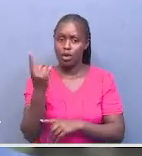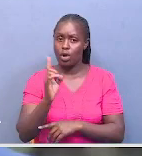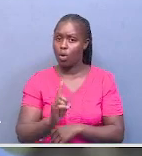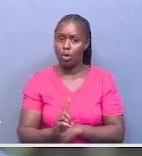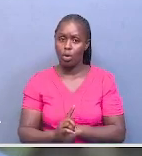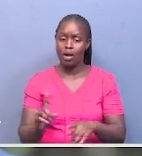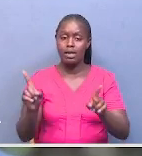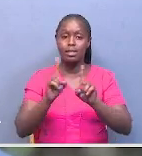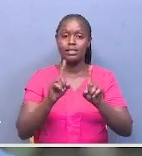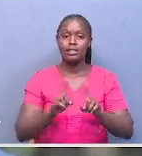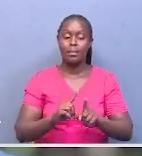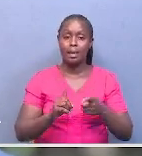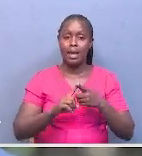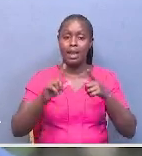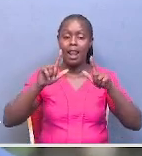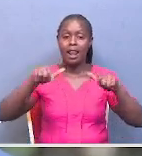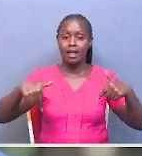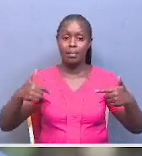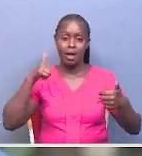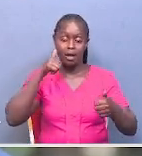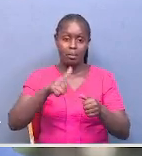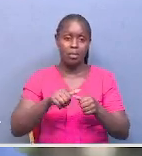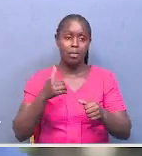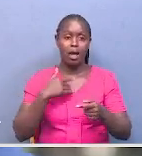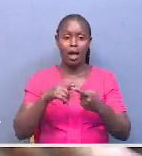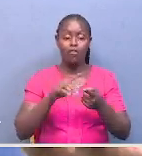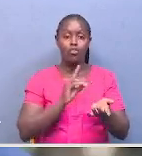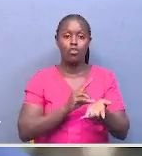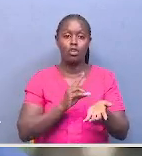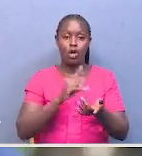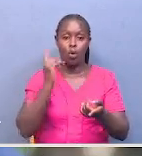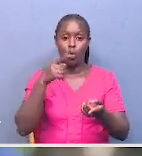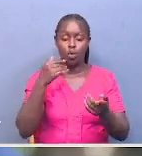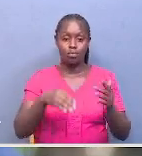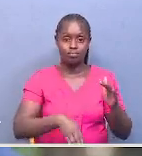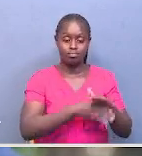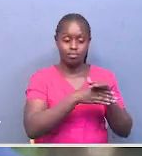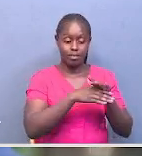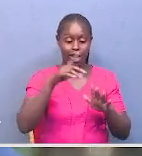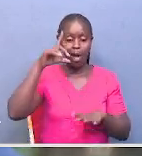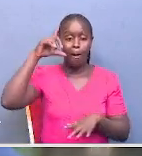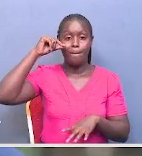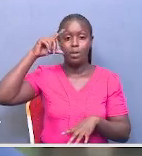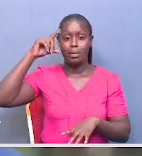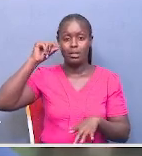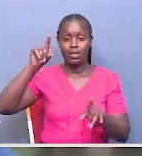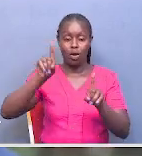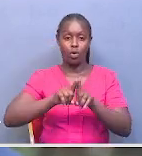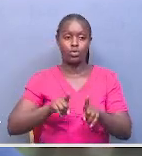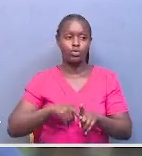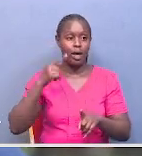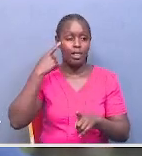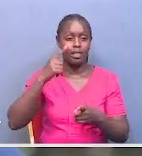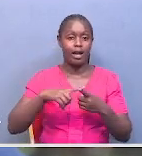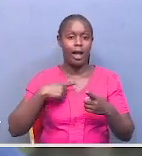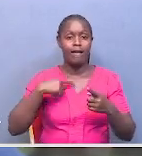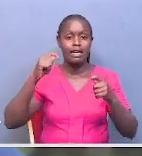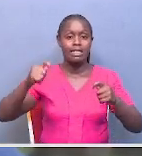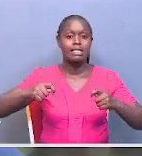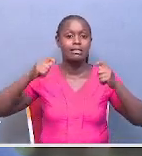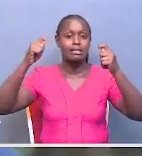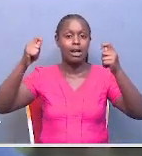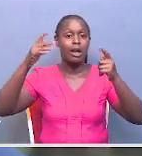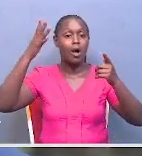in Laikipia, you remember there are doctors who are dismissed. In Mombasa, I think they have gone on strike because of lack of